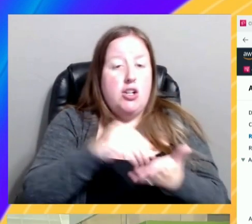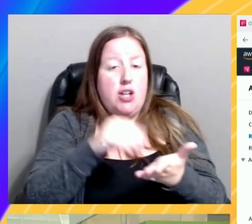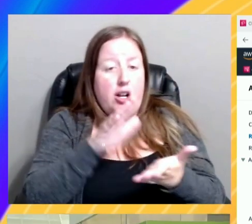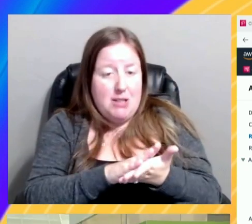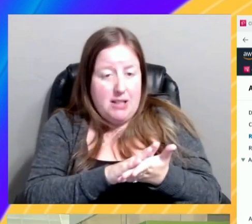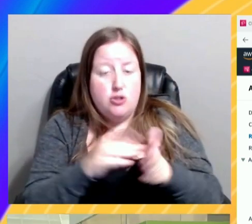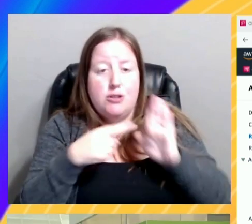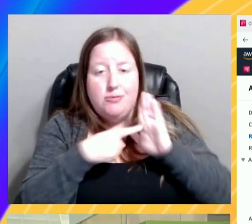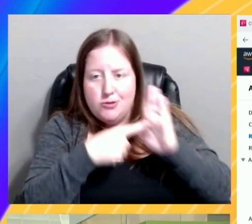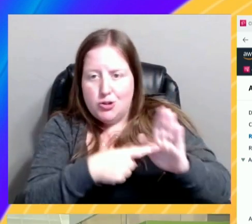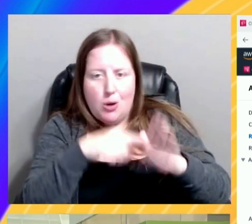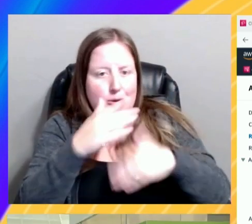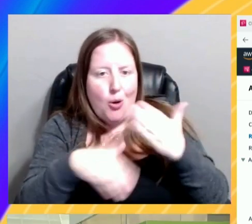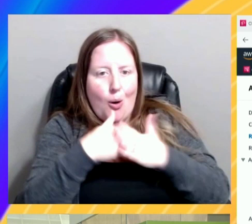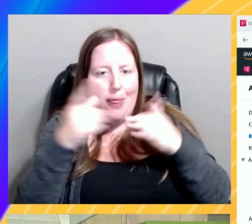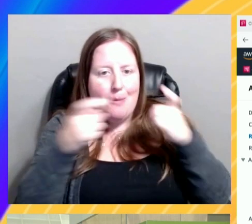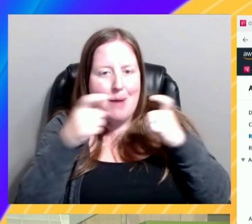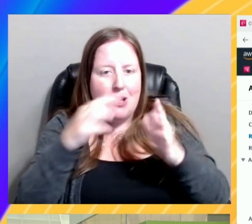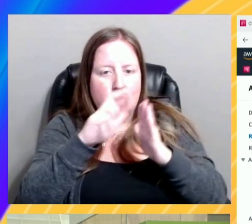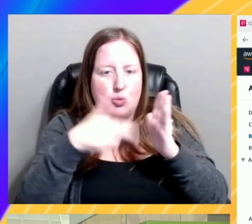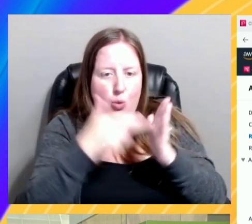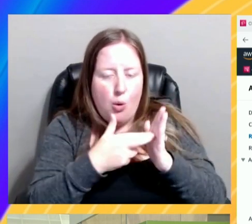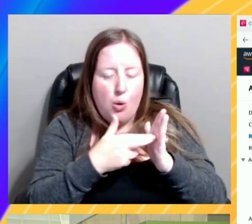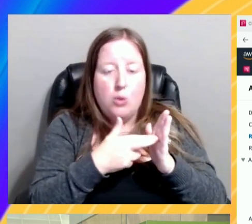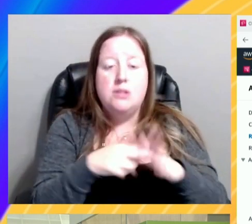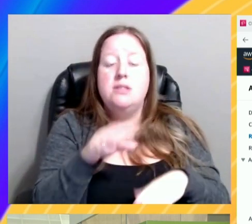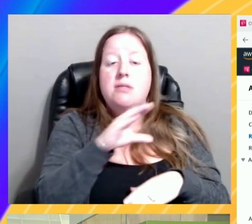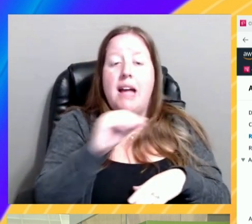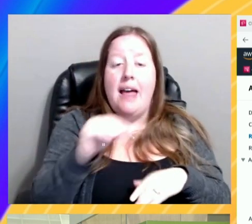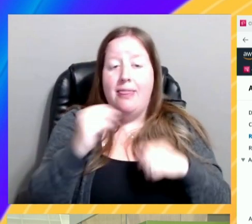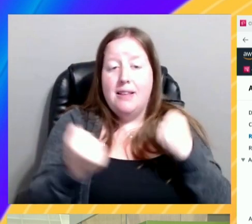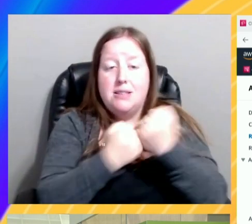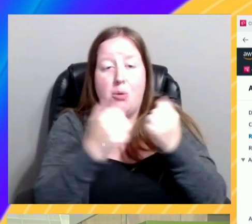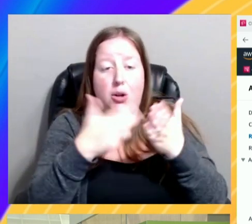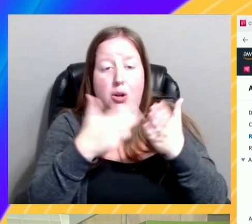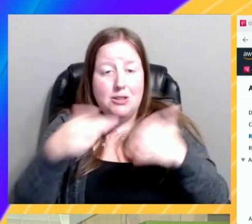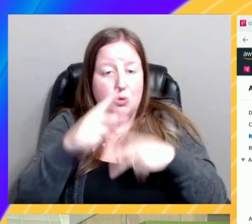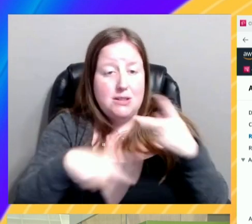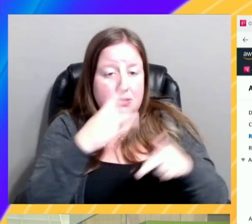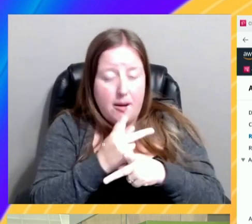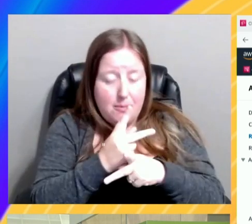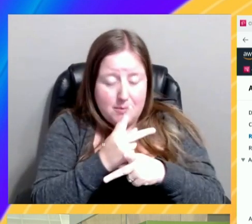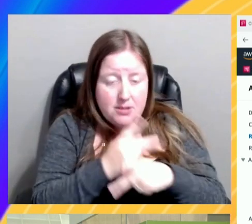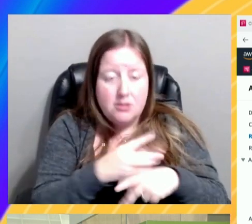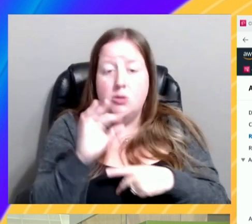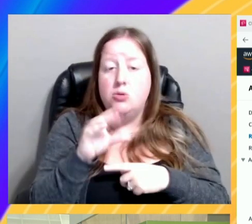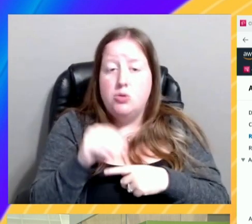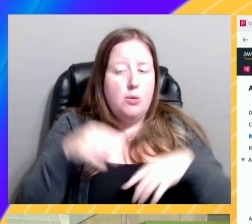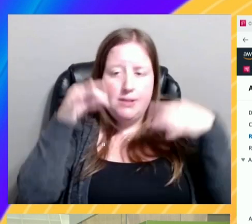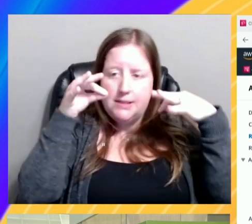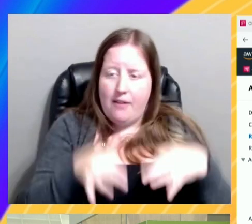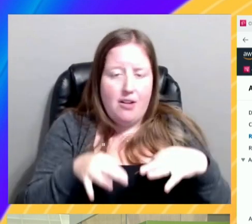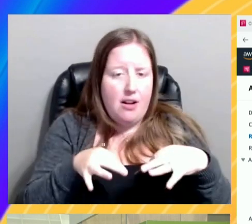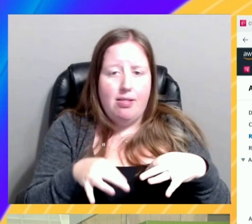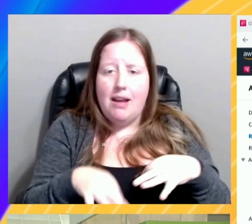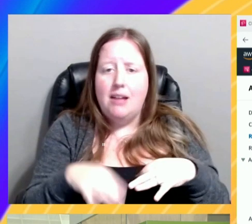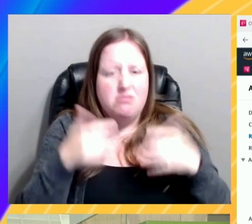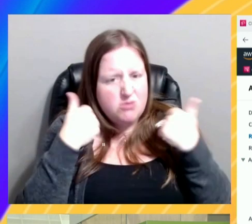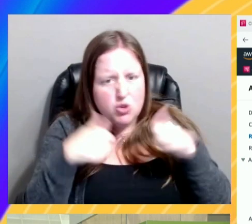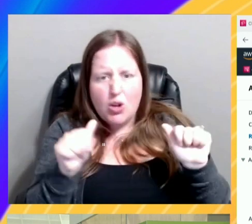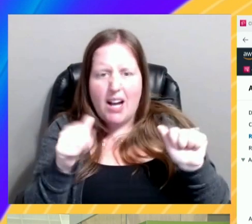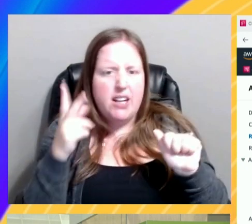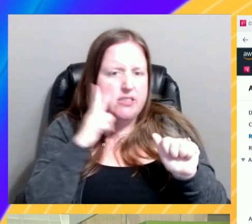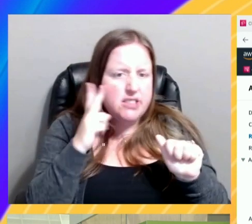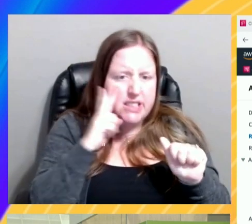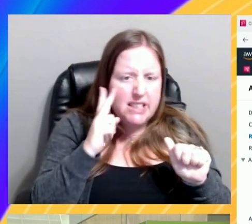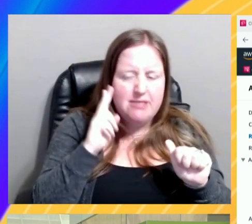those managed rules and also the supported resource types. So definitely give it a try. See how you